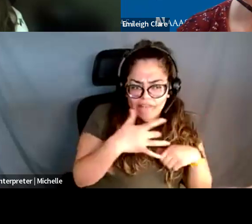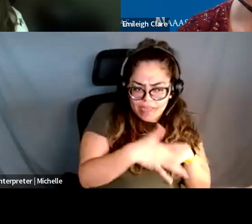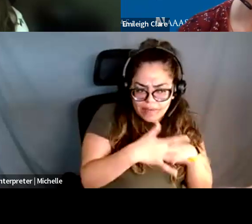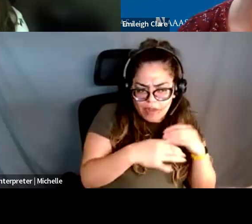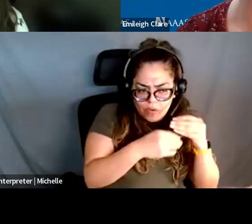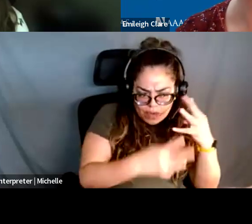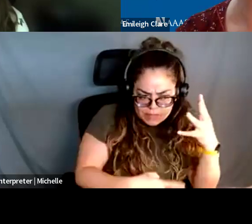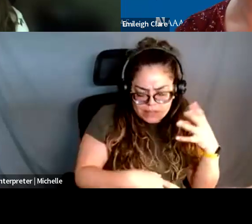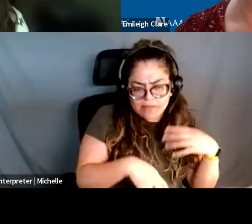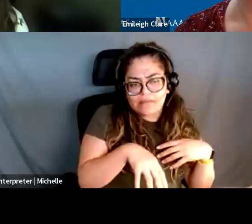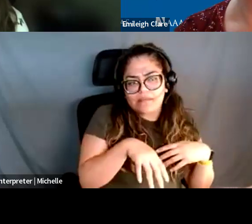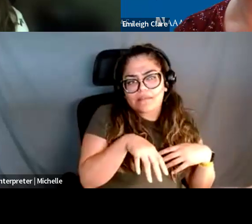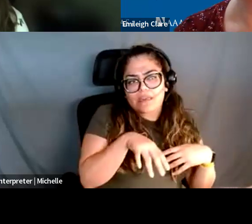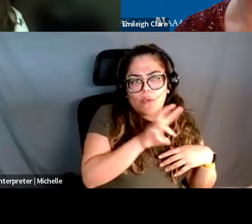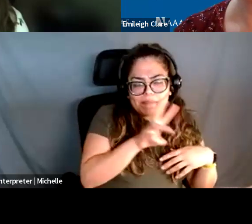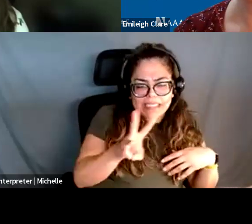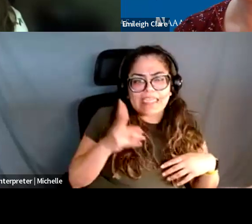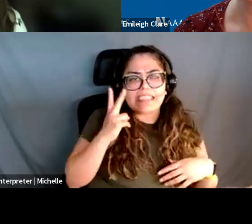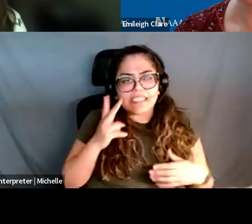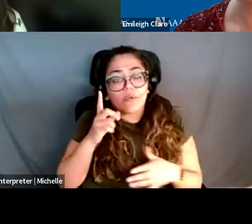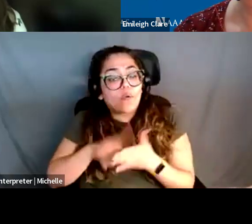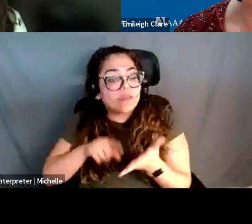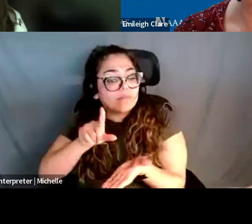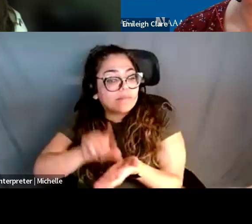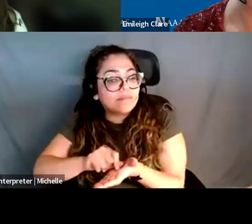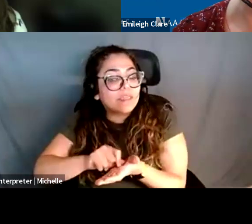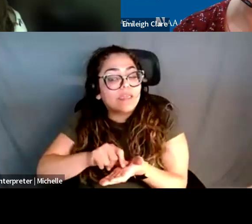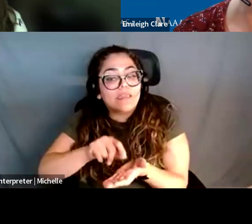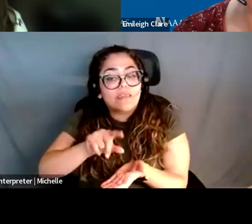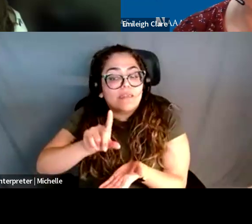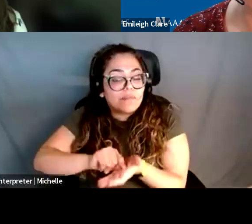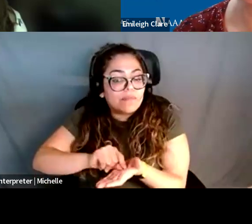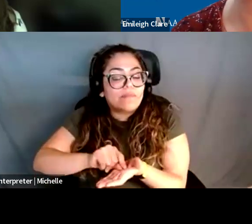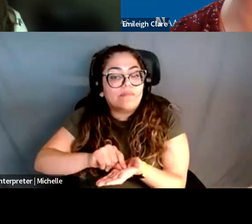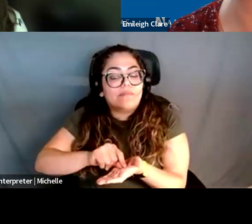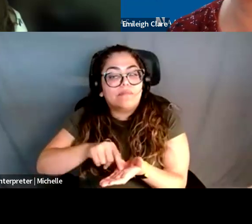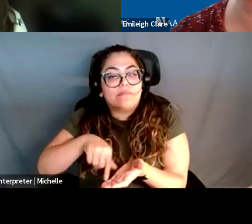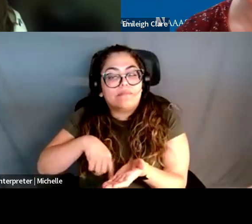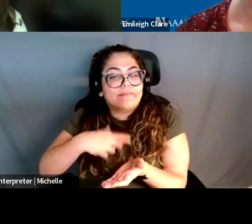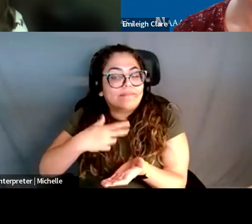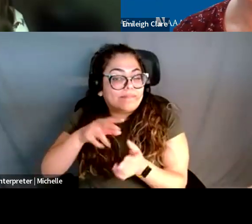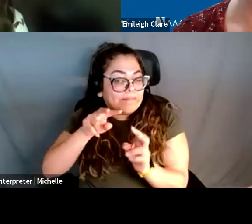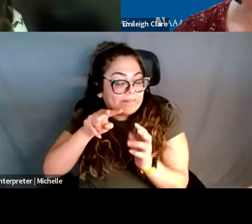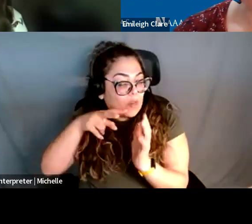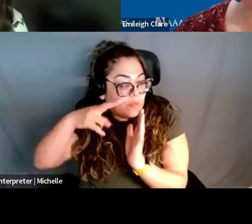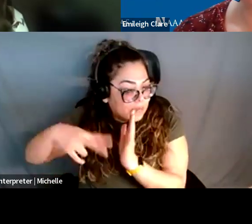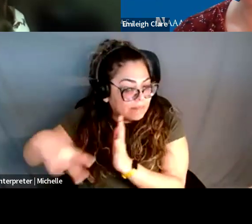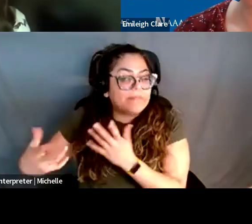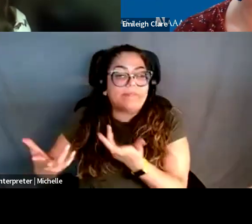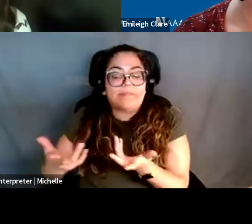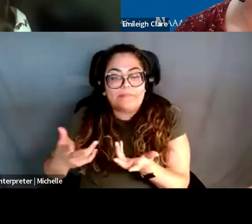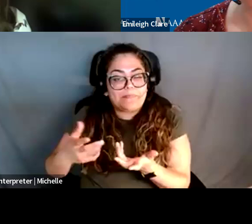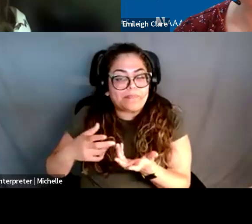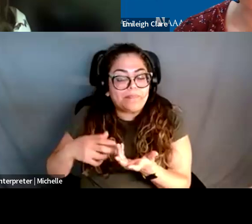in your membership newsletter. And if it's of interest, just, join in, and get to know